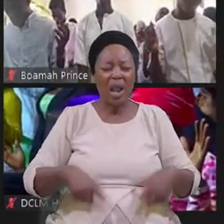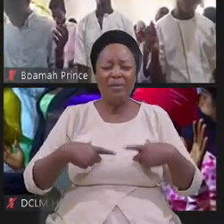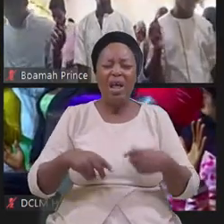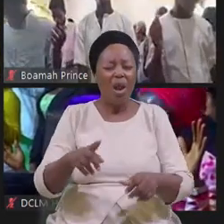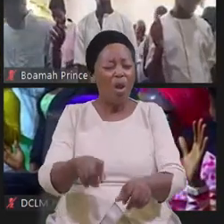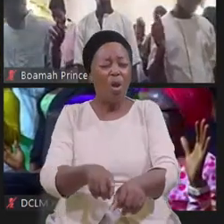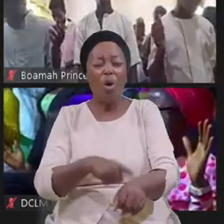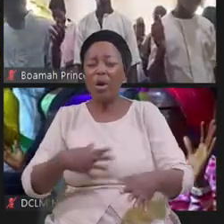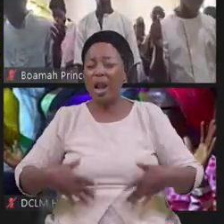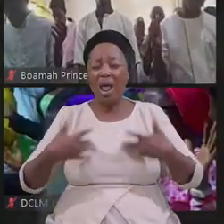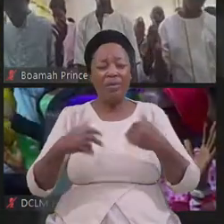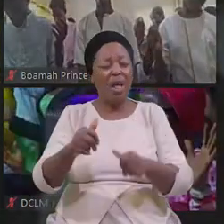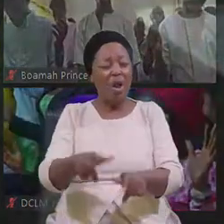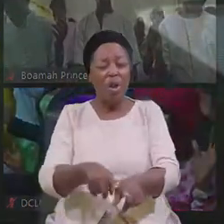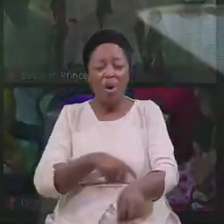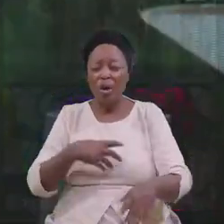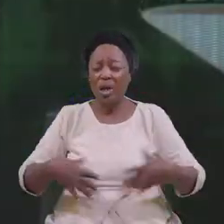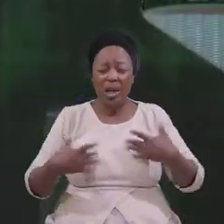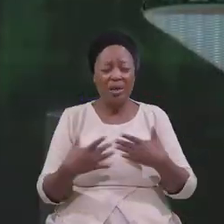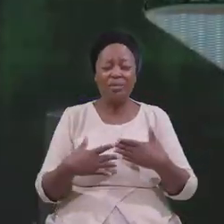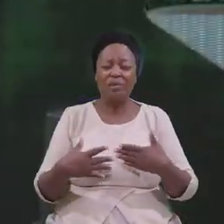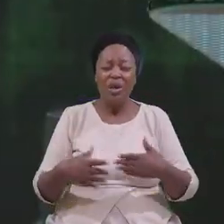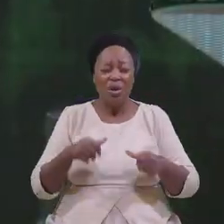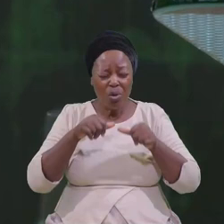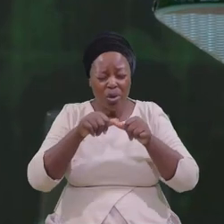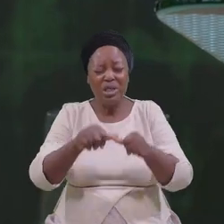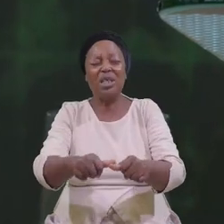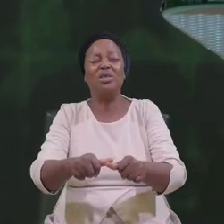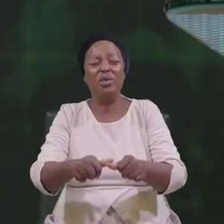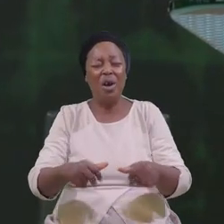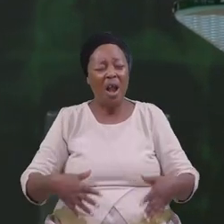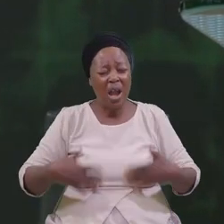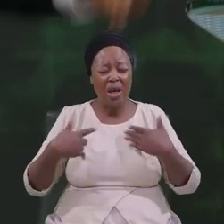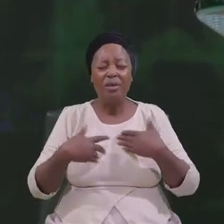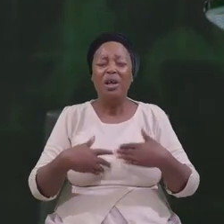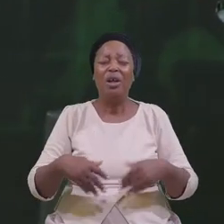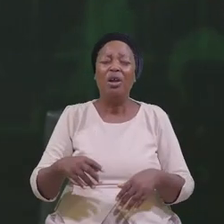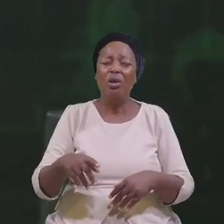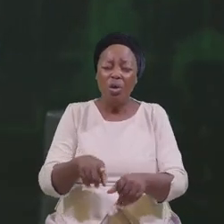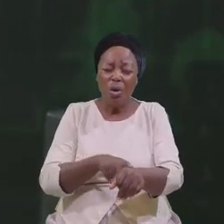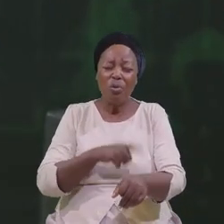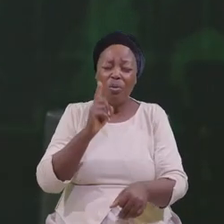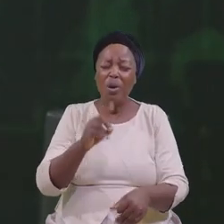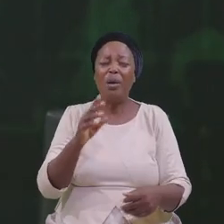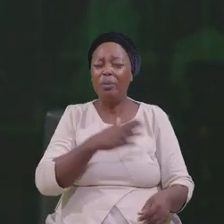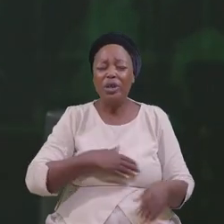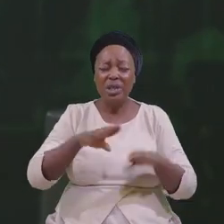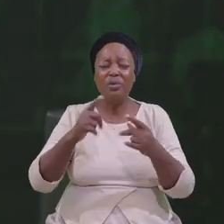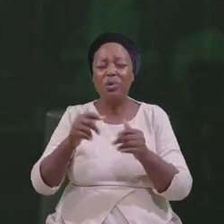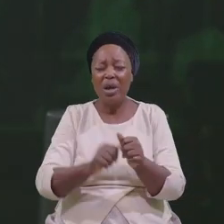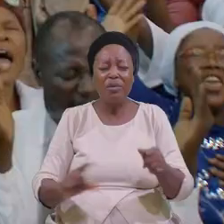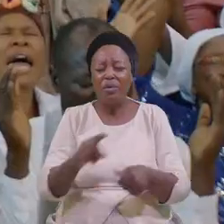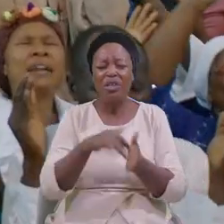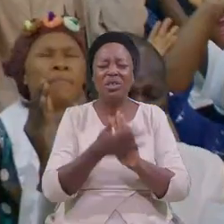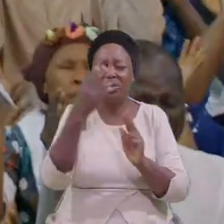long life, prolonged life, longevity, grant unto everyone in